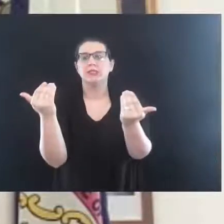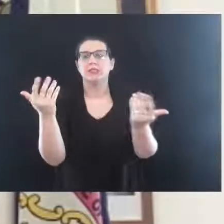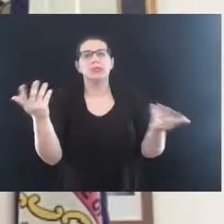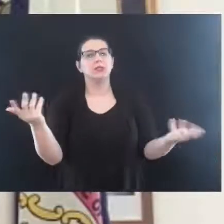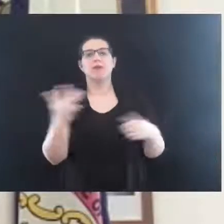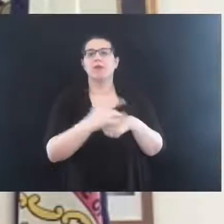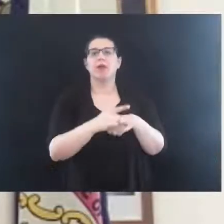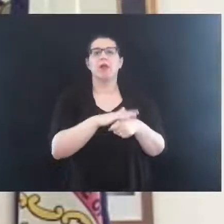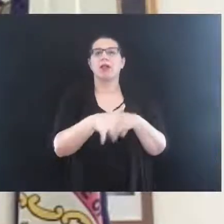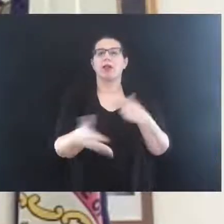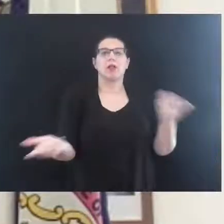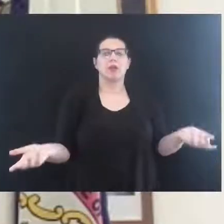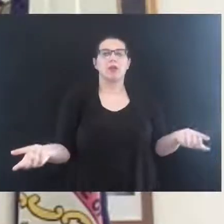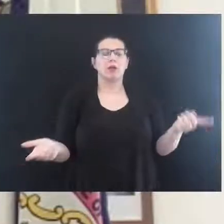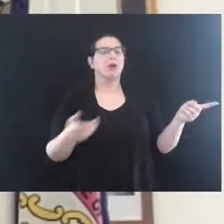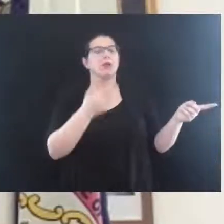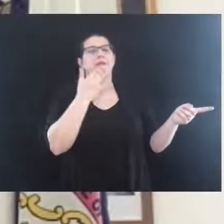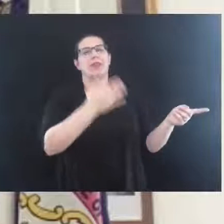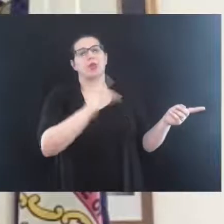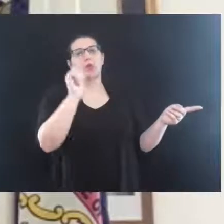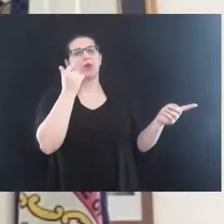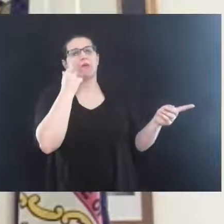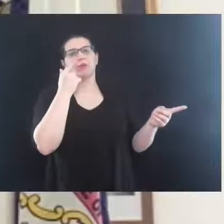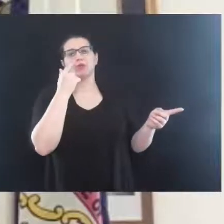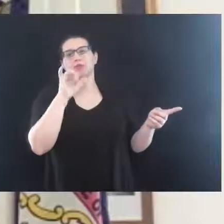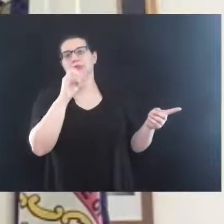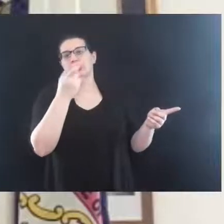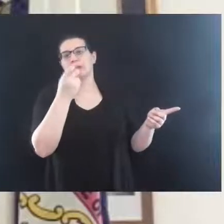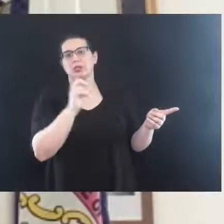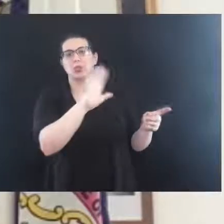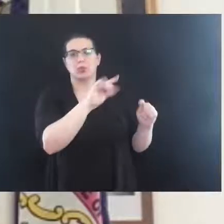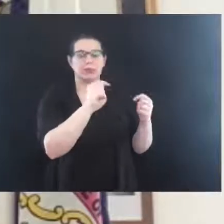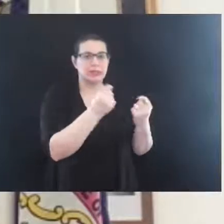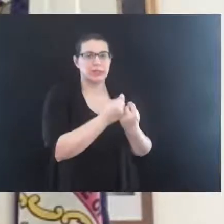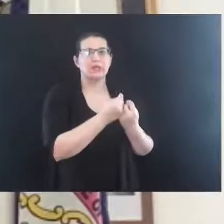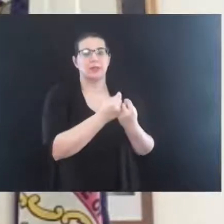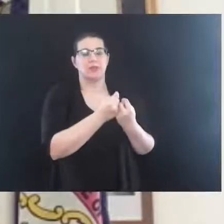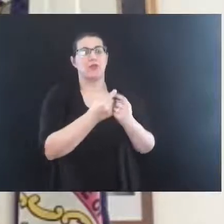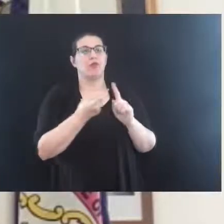Governor Justice and your team, on behalf of Kanawha County, thank you.